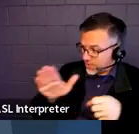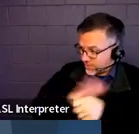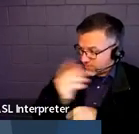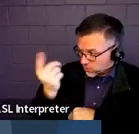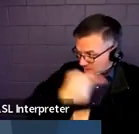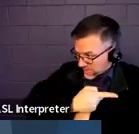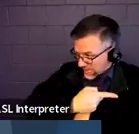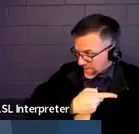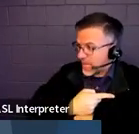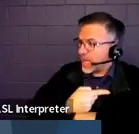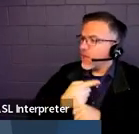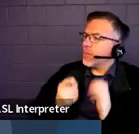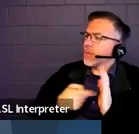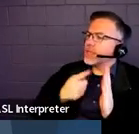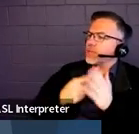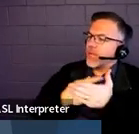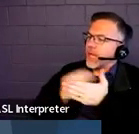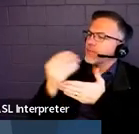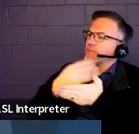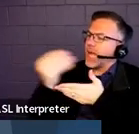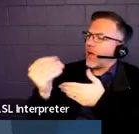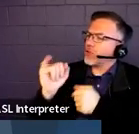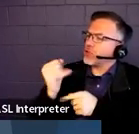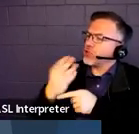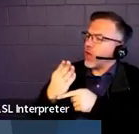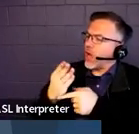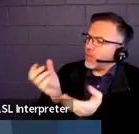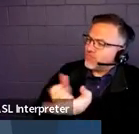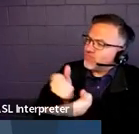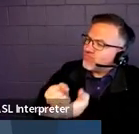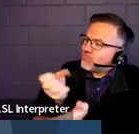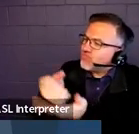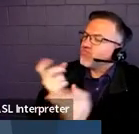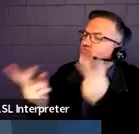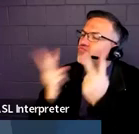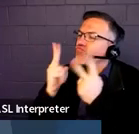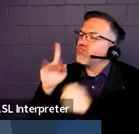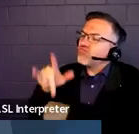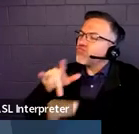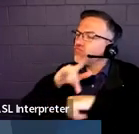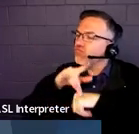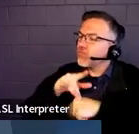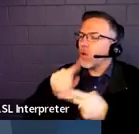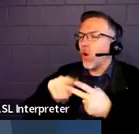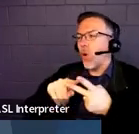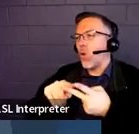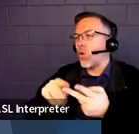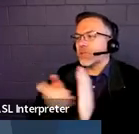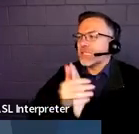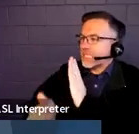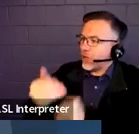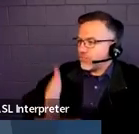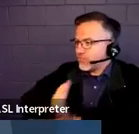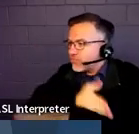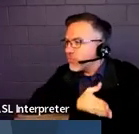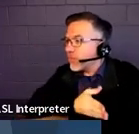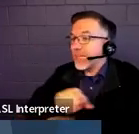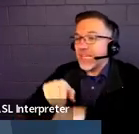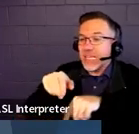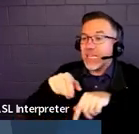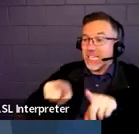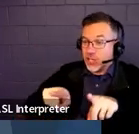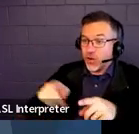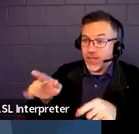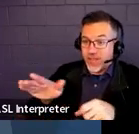goes and does job opportunities and life skills opportunities within that full school day. And this is his fifth